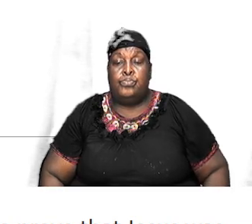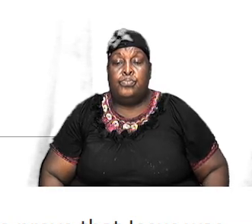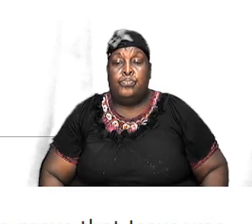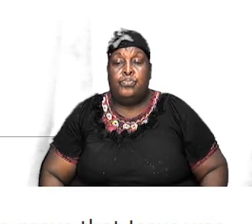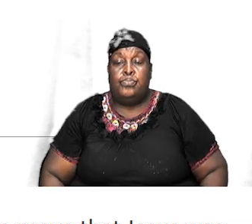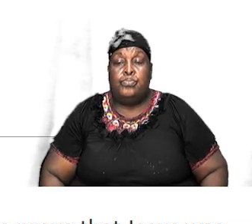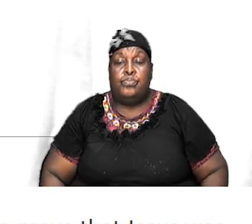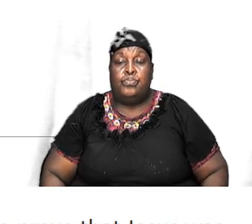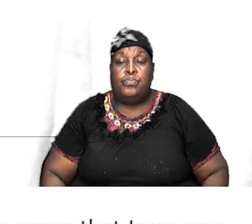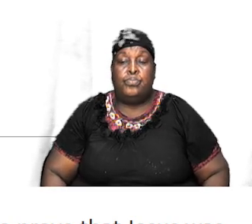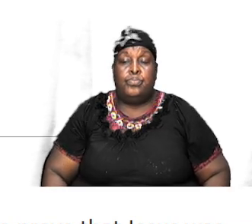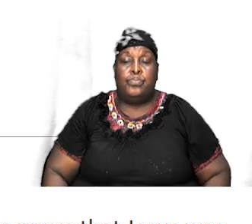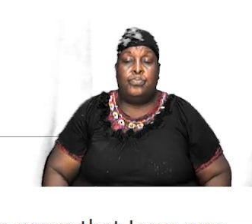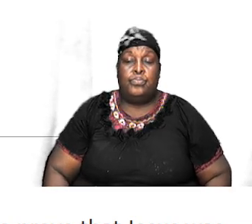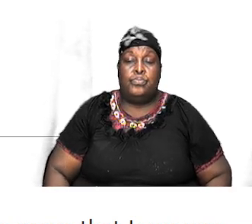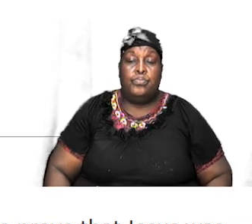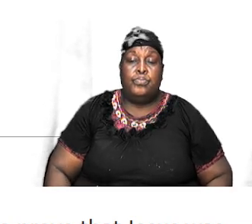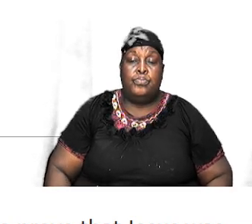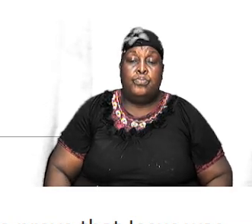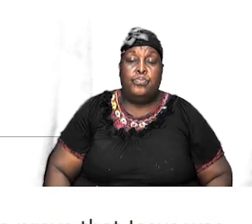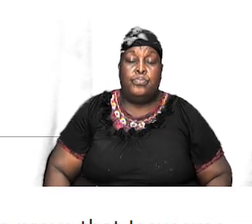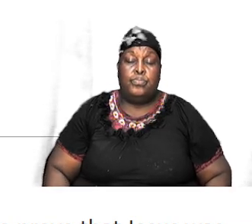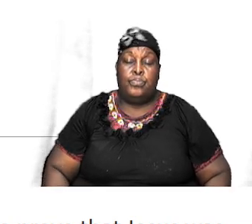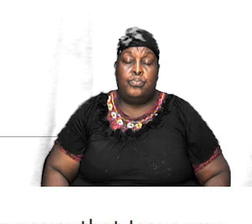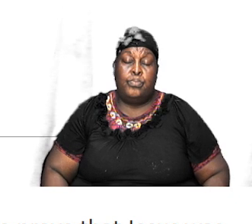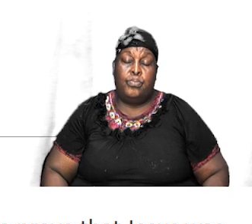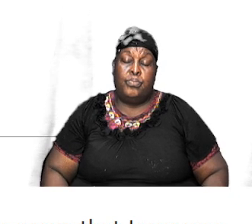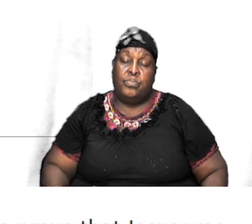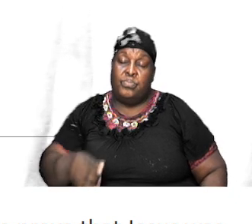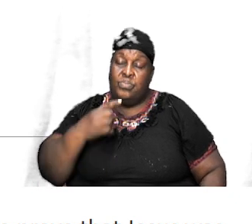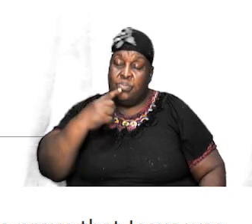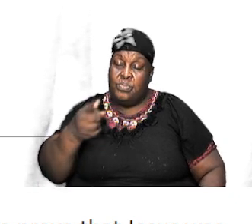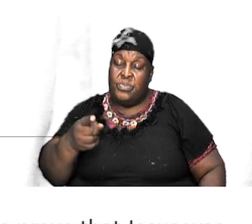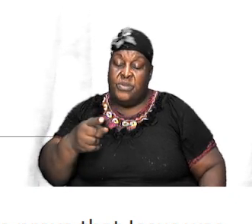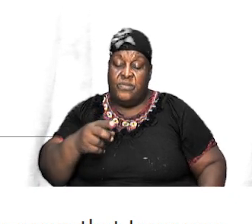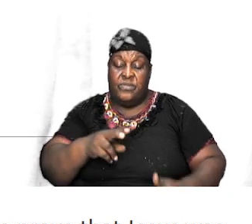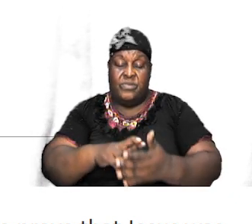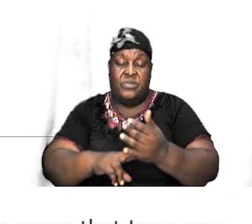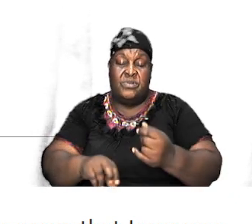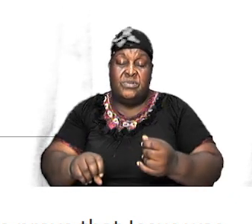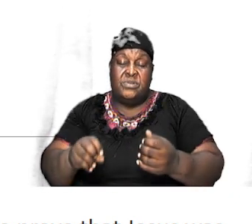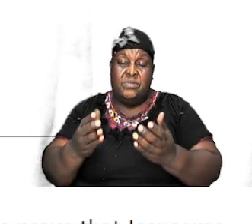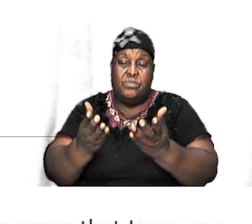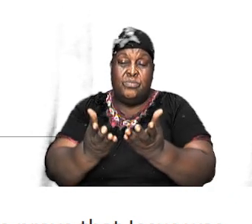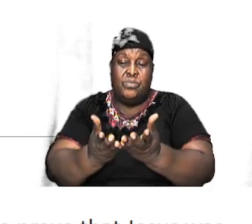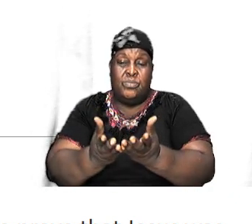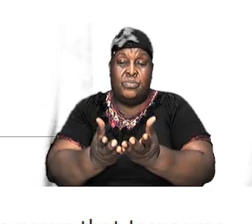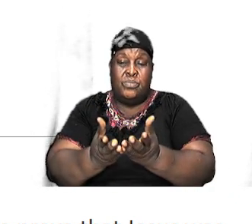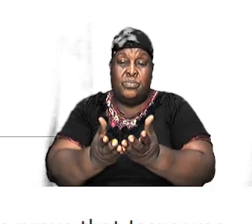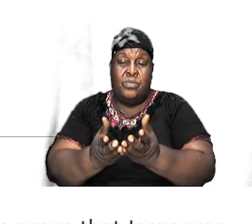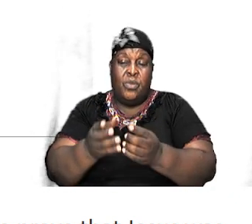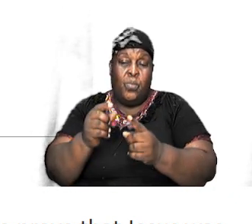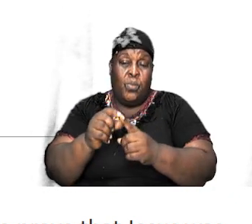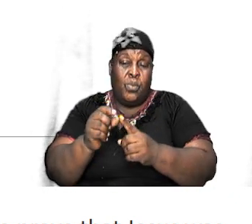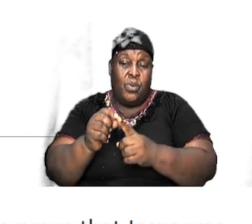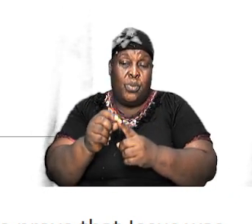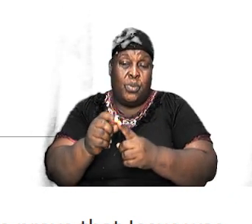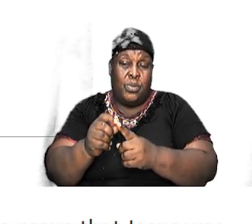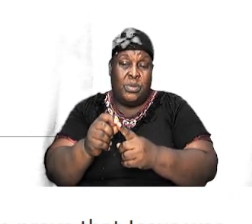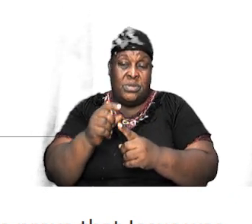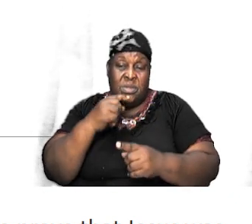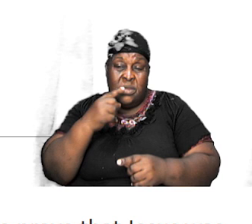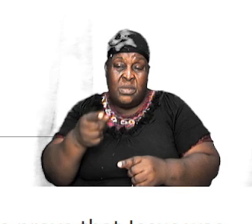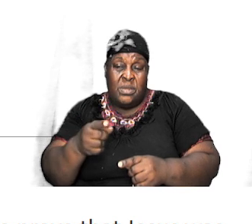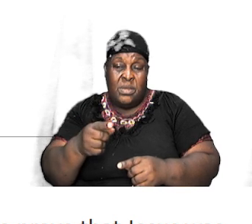So we said that these are the key verses in the book. The words and phrases are in keeping